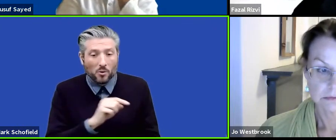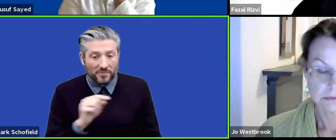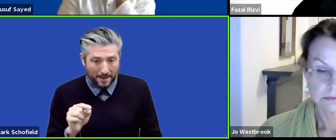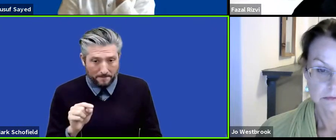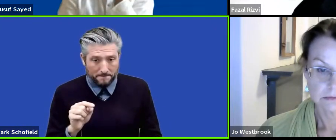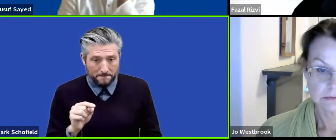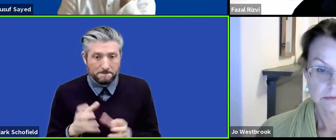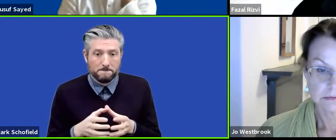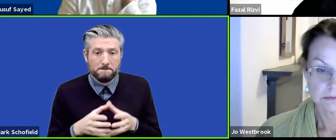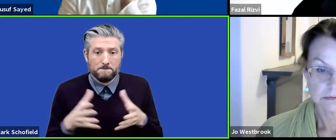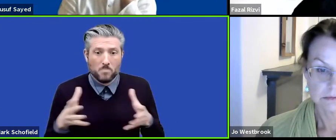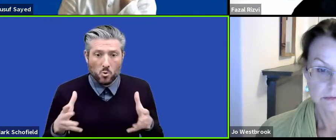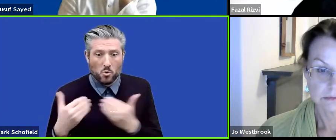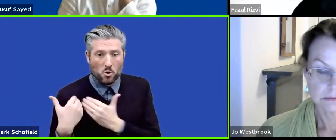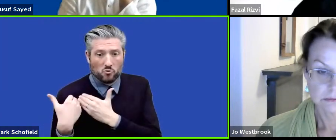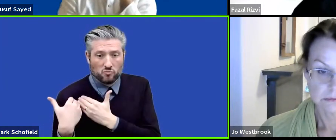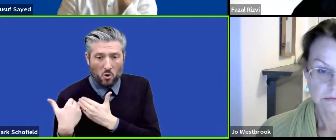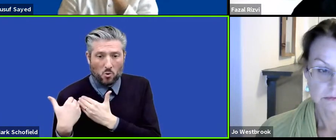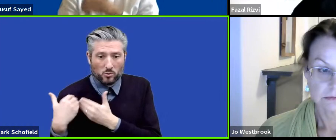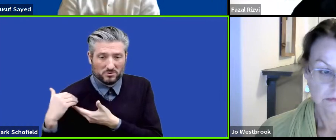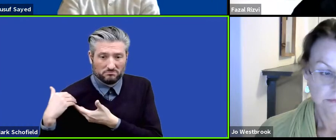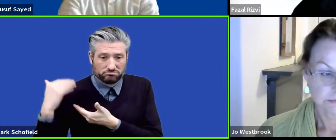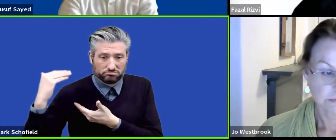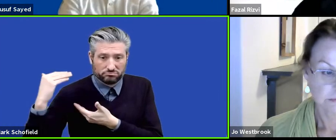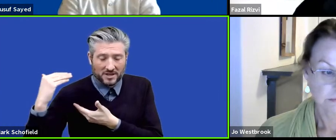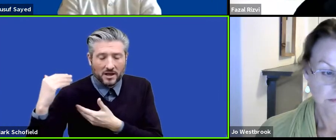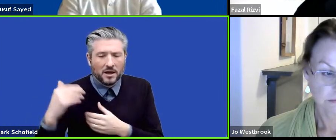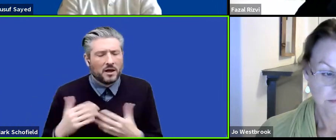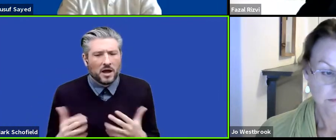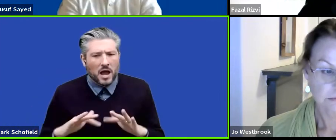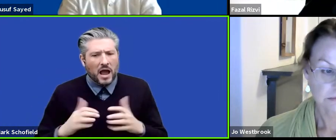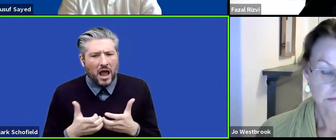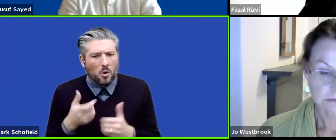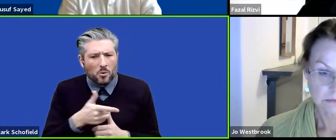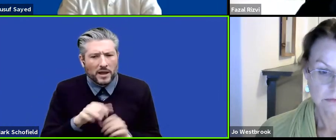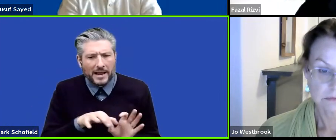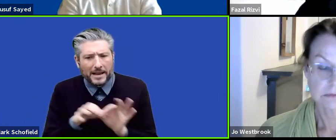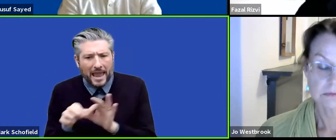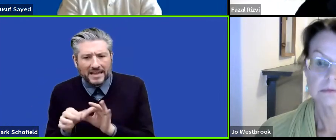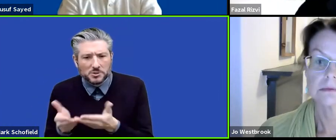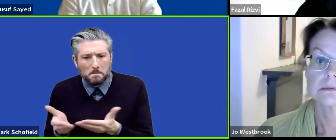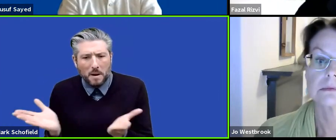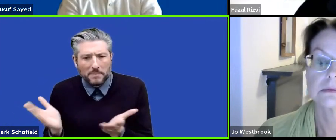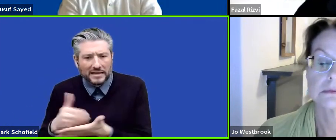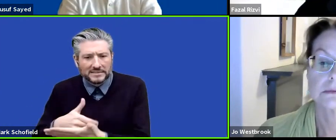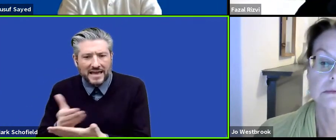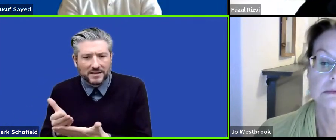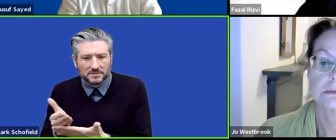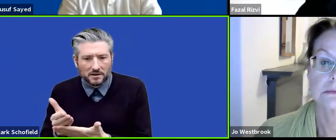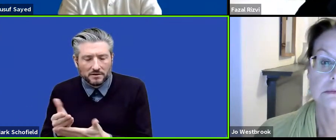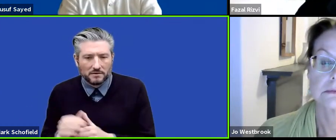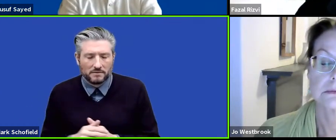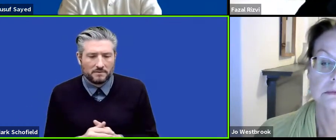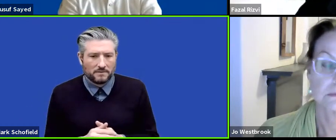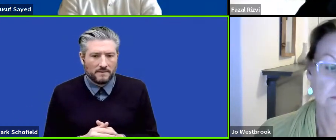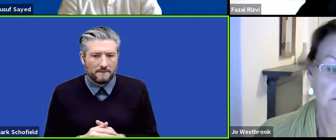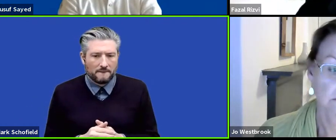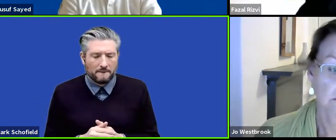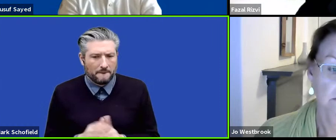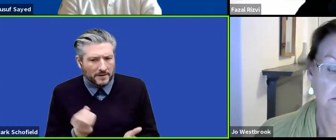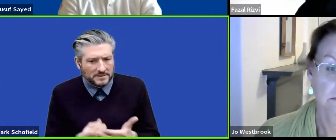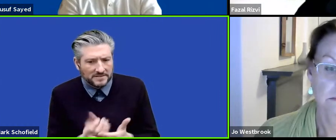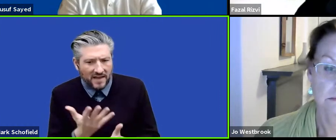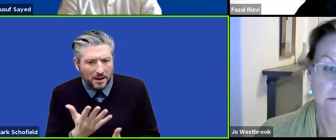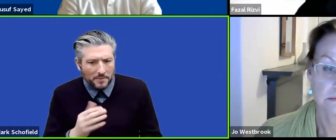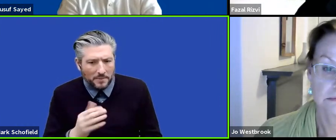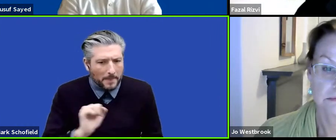work with the public sector and how they will further develop their commodities that they produce,